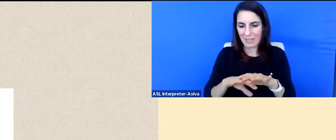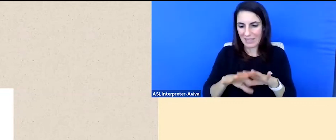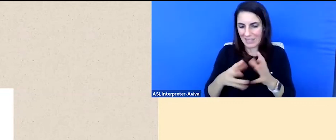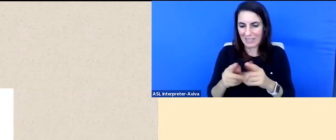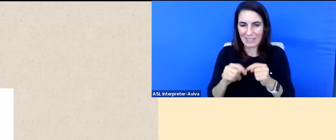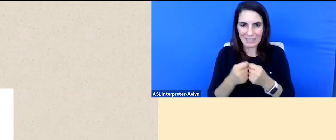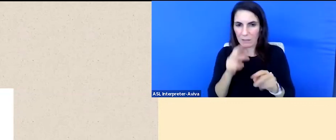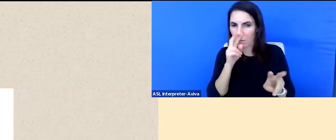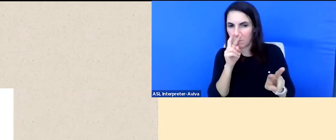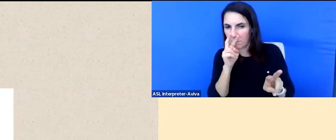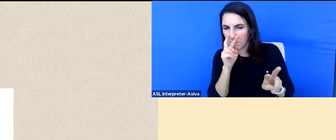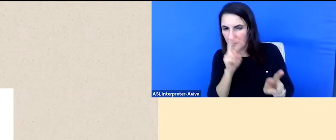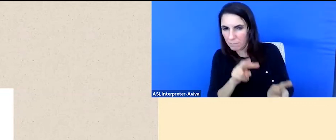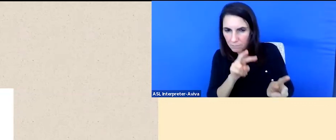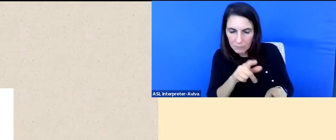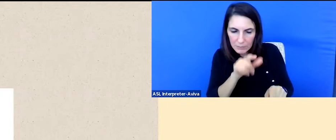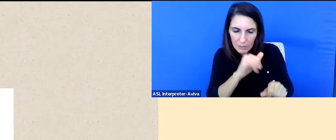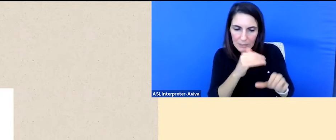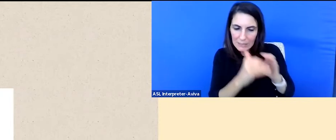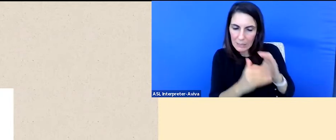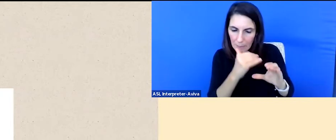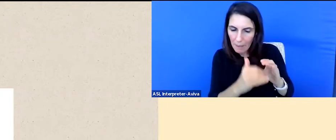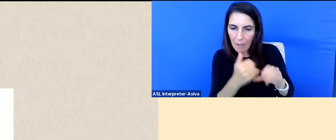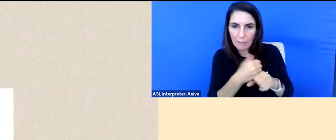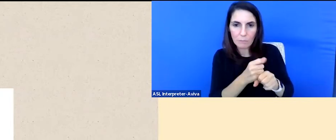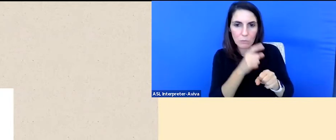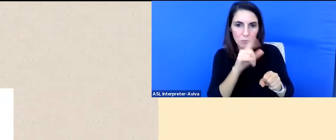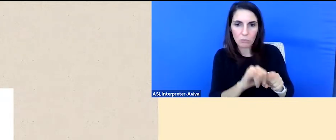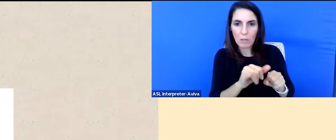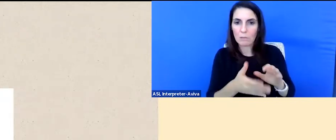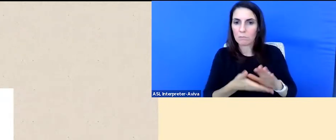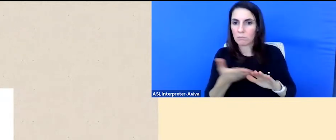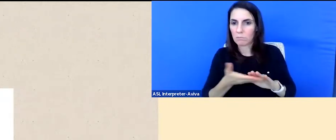email box the 6 days we are open. And that's